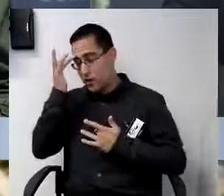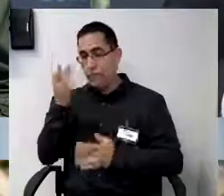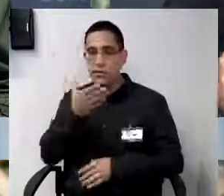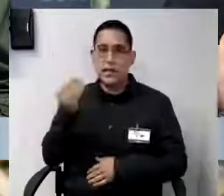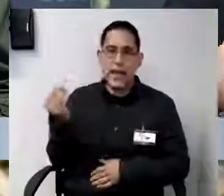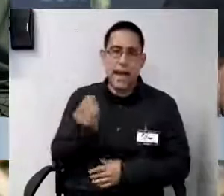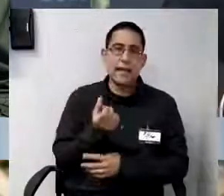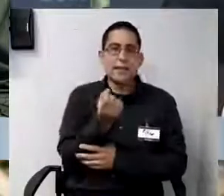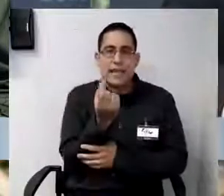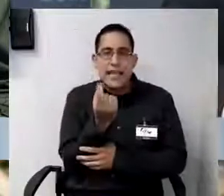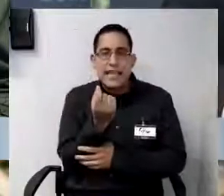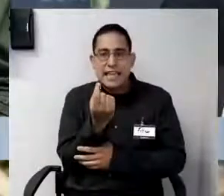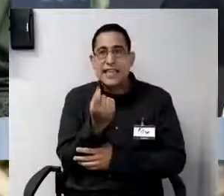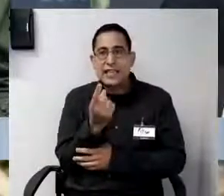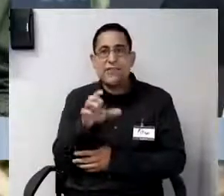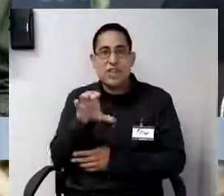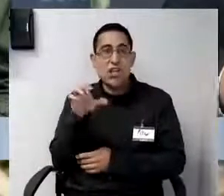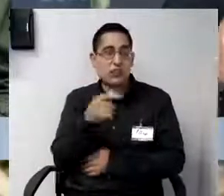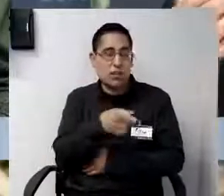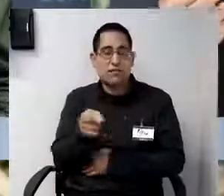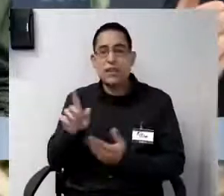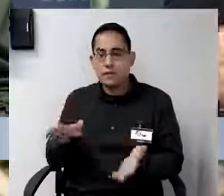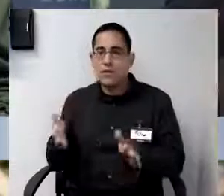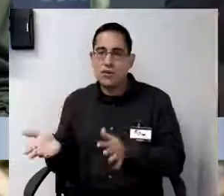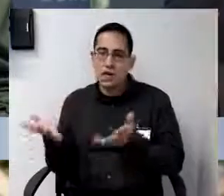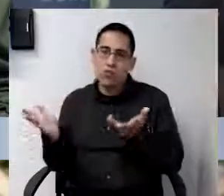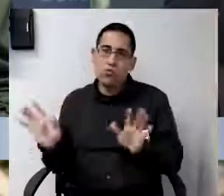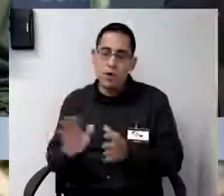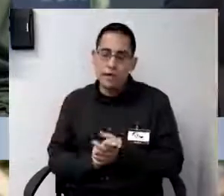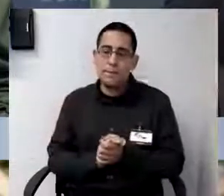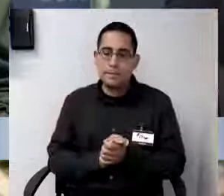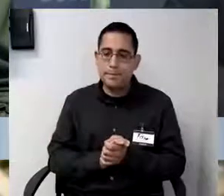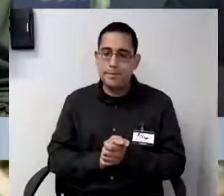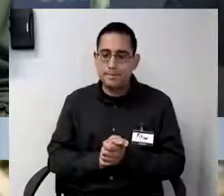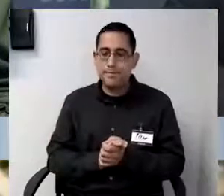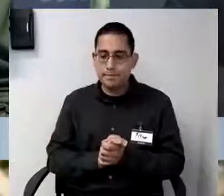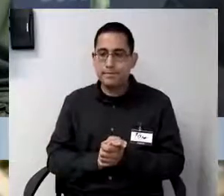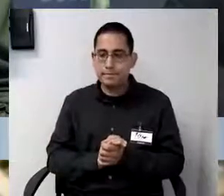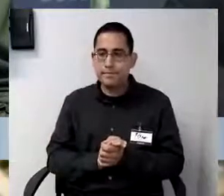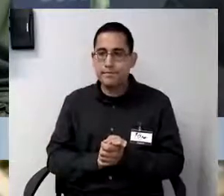level. At the county level, and I'll give you this